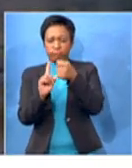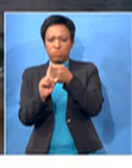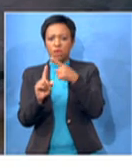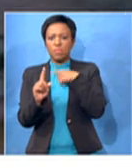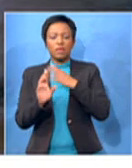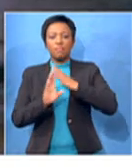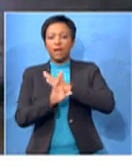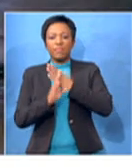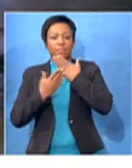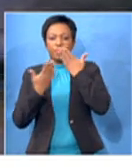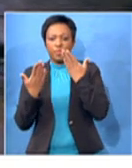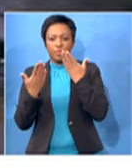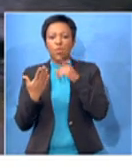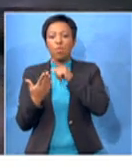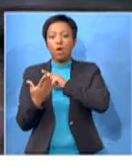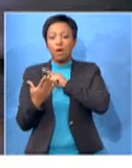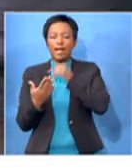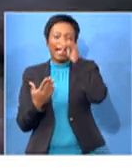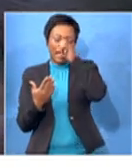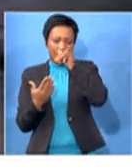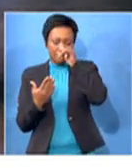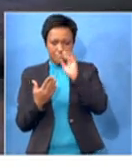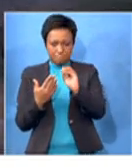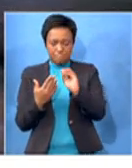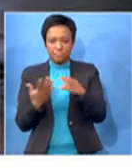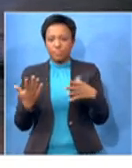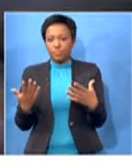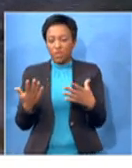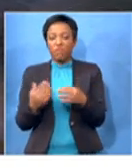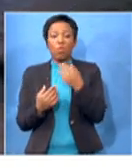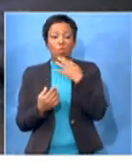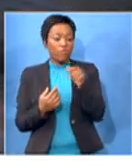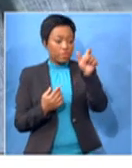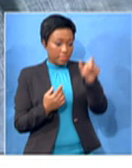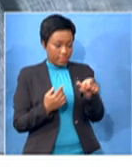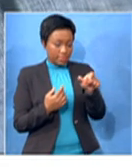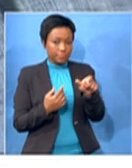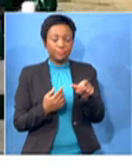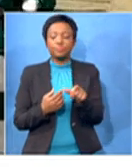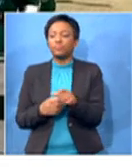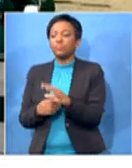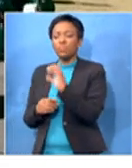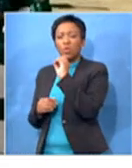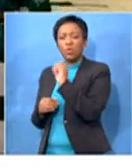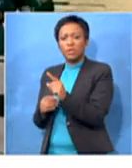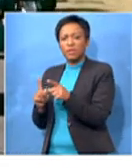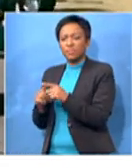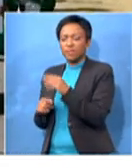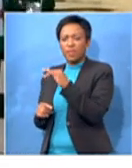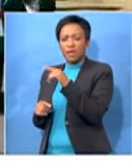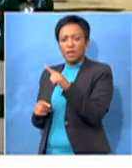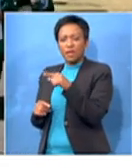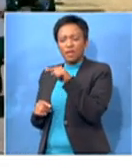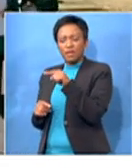matter because it is a crime on that individual. Okay. Well, now the bill criminalizes failure